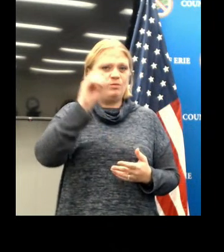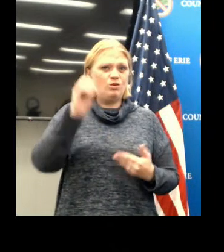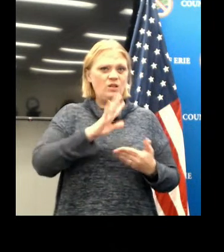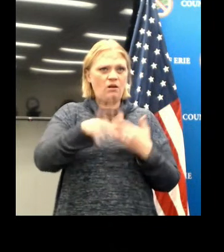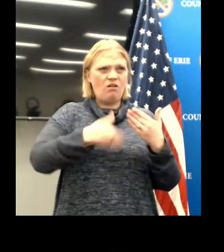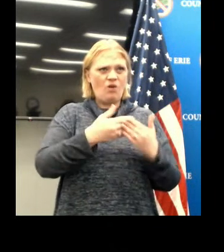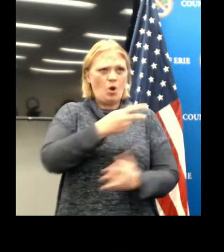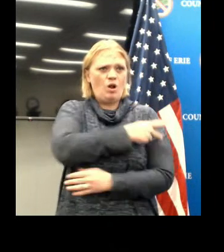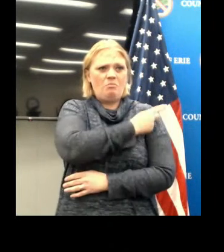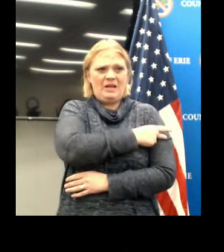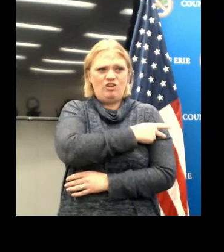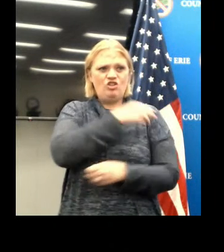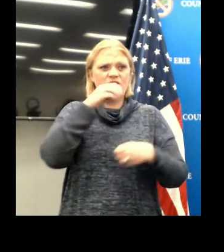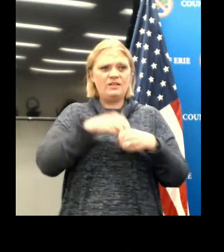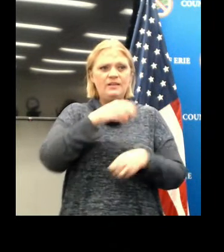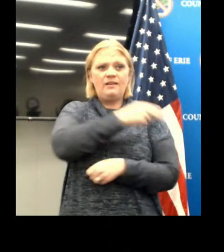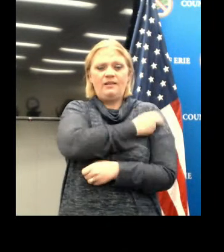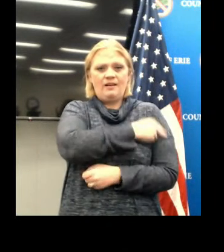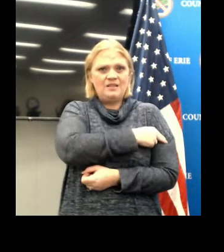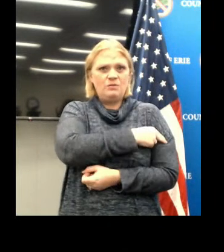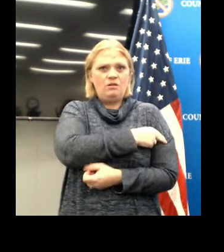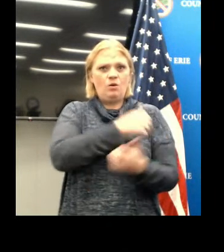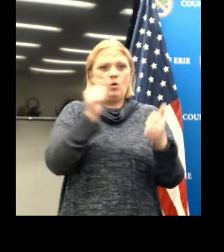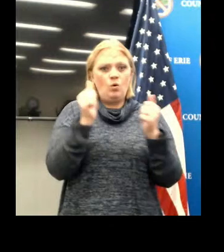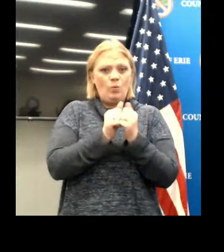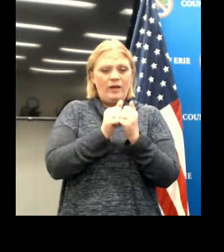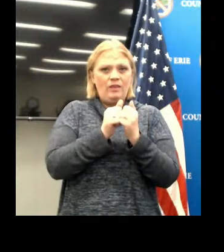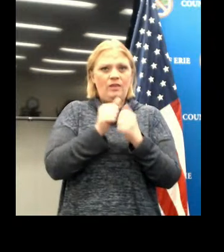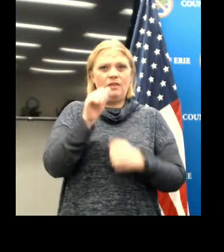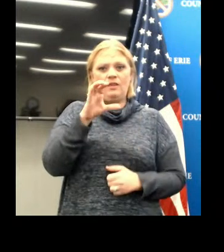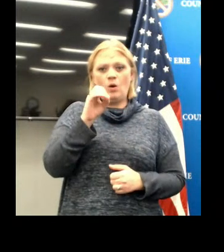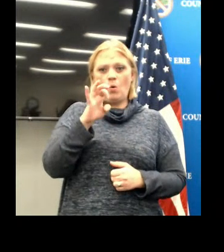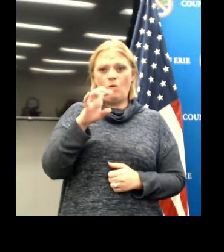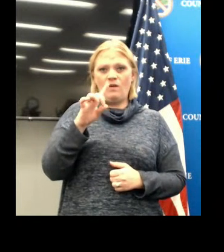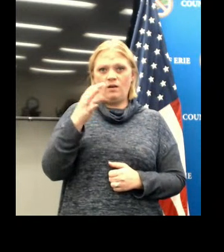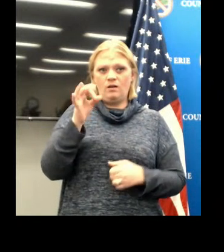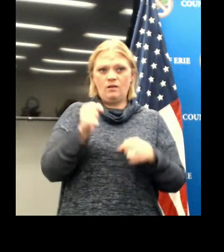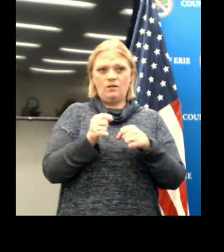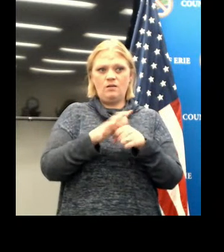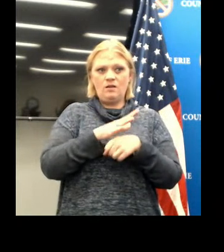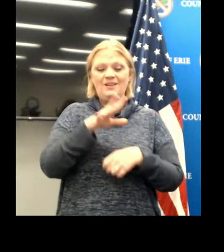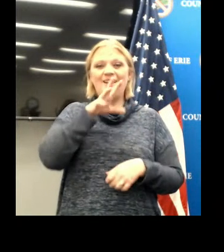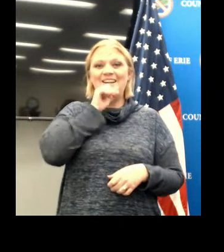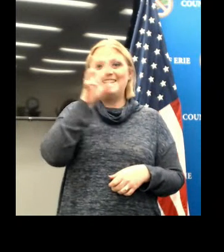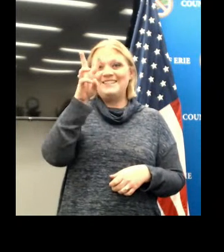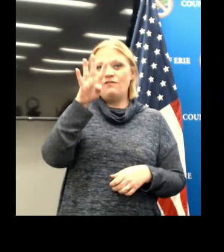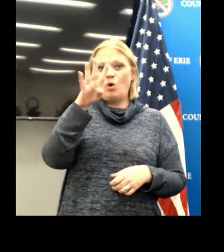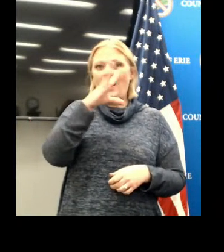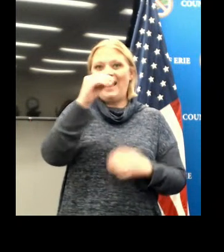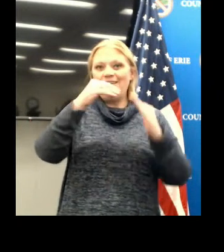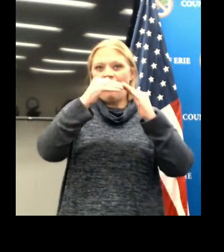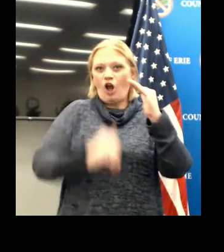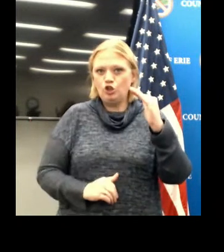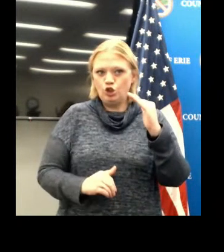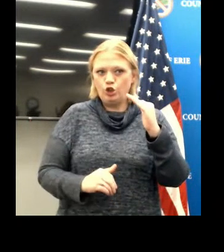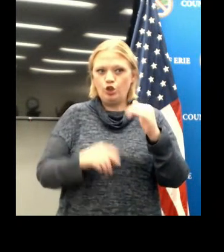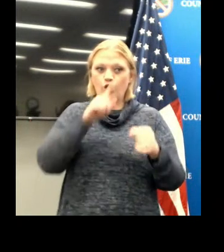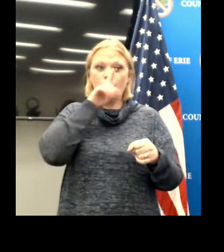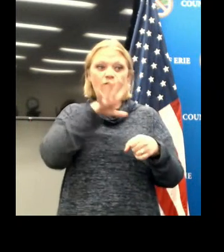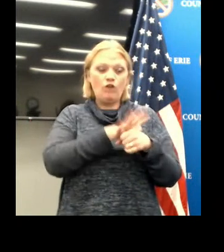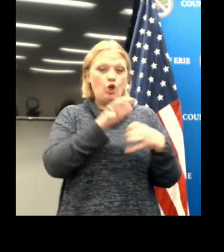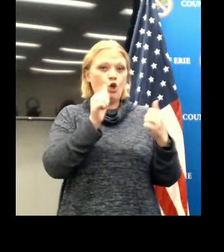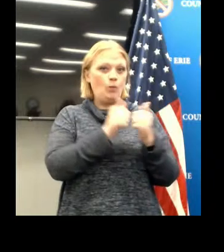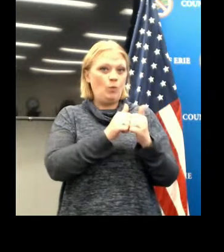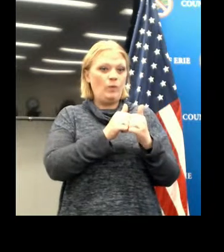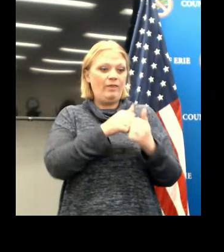all patients in the hospital with COVID-19 were 64 and under. I've confirmed with hospital